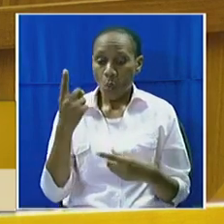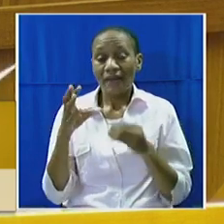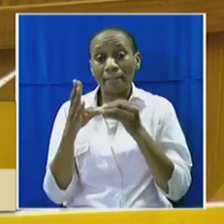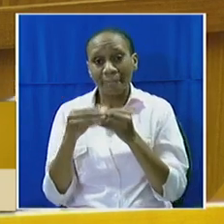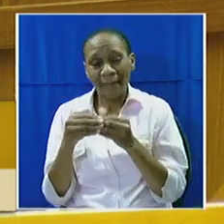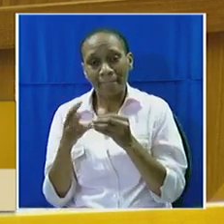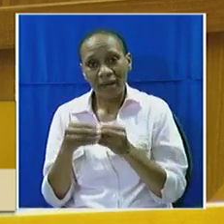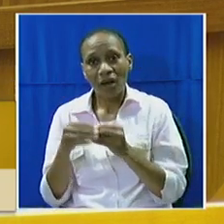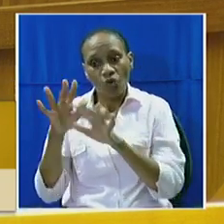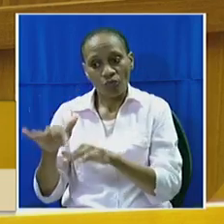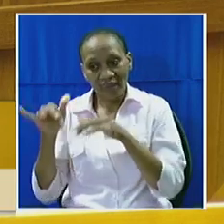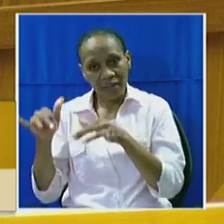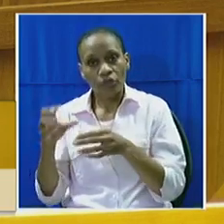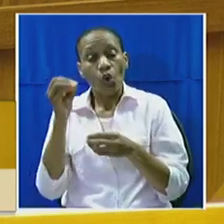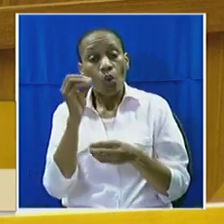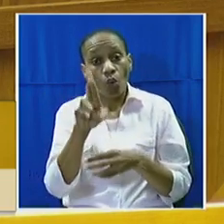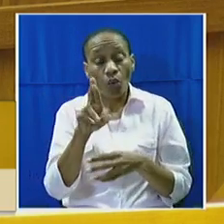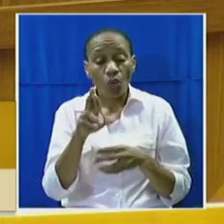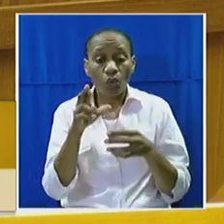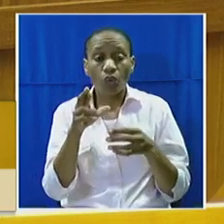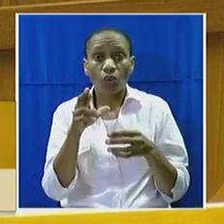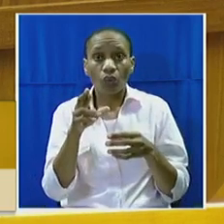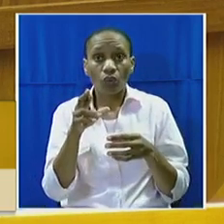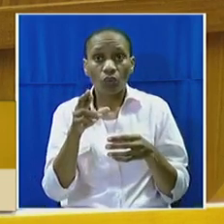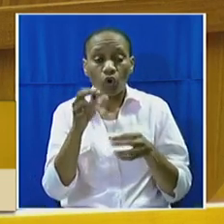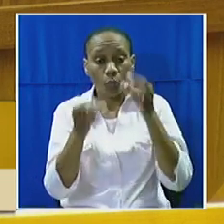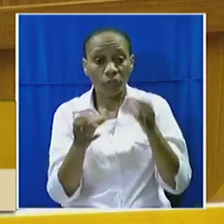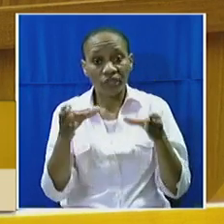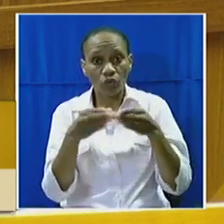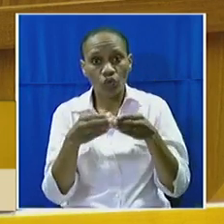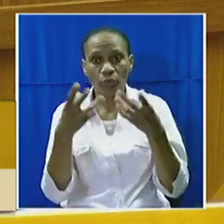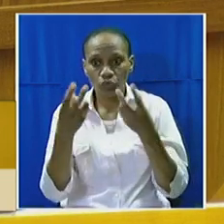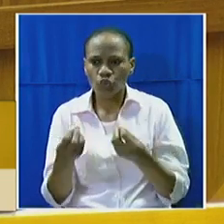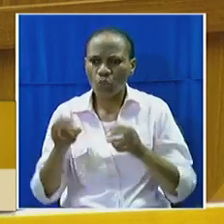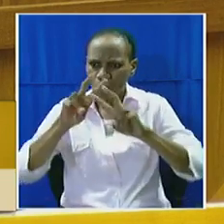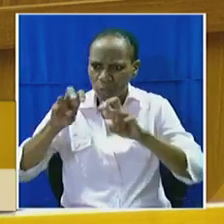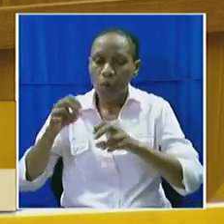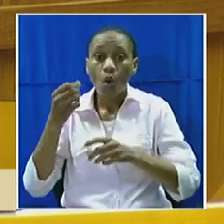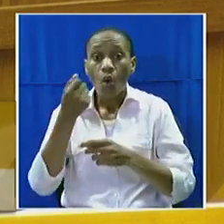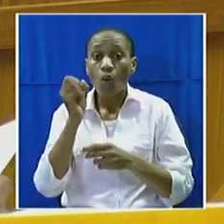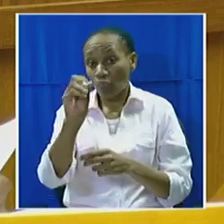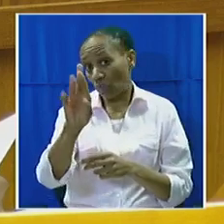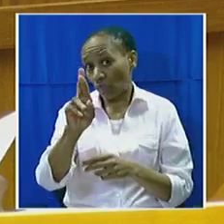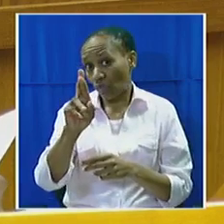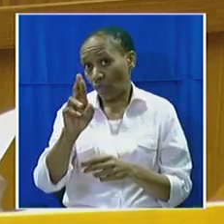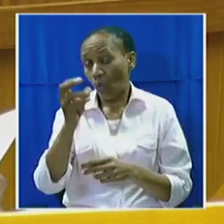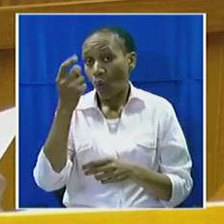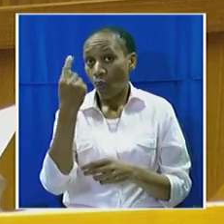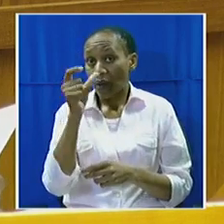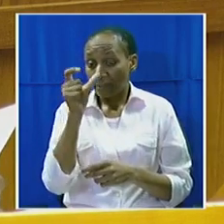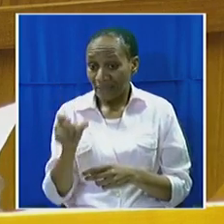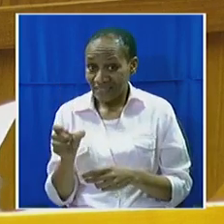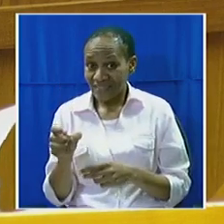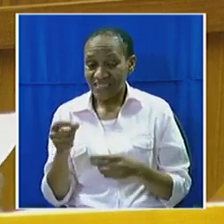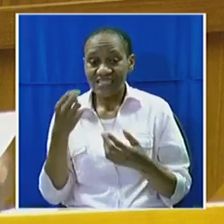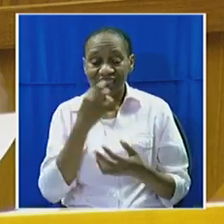parliament or a political party for that matter that is not in government to be able to conduct such an operation. There's only one commander-in-chief of the SNDF,